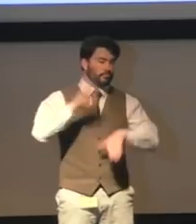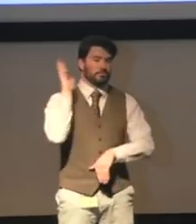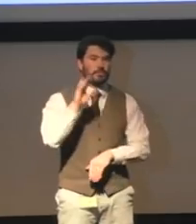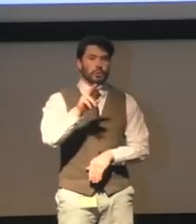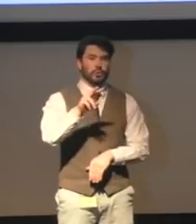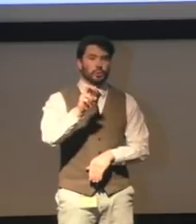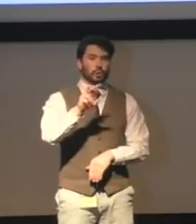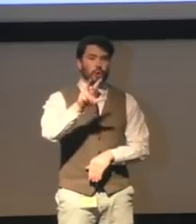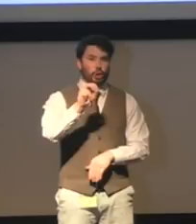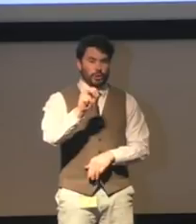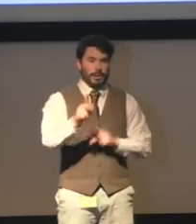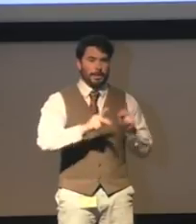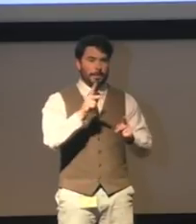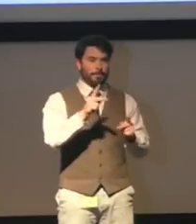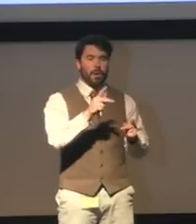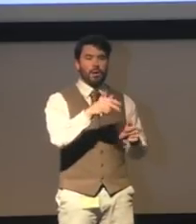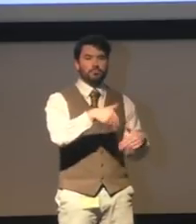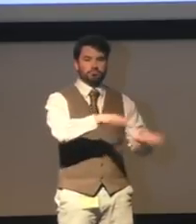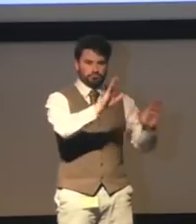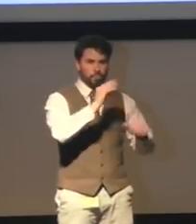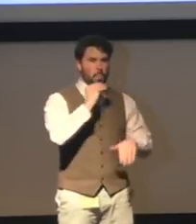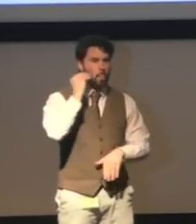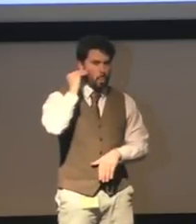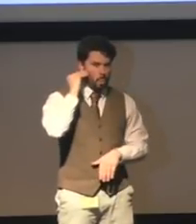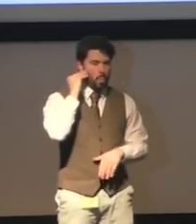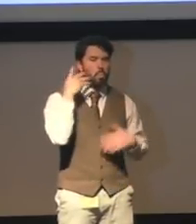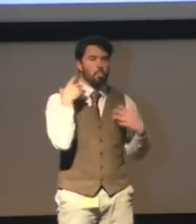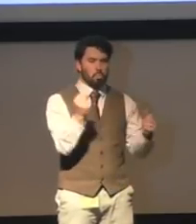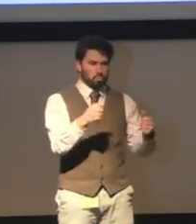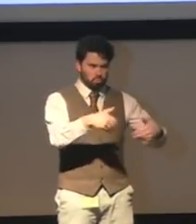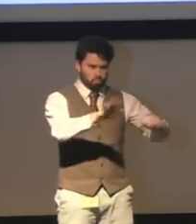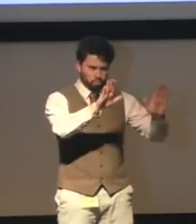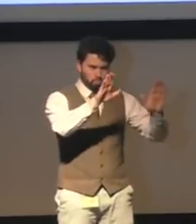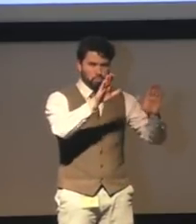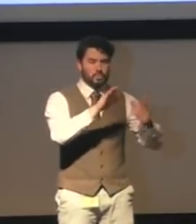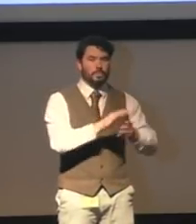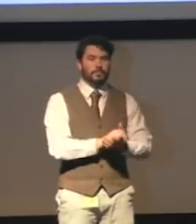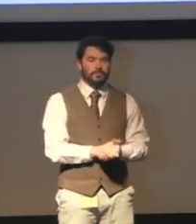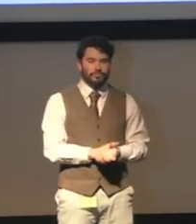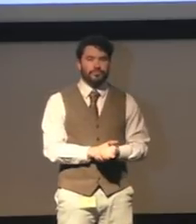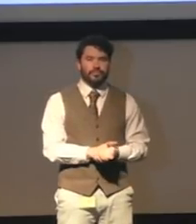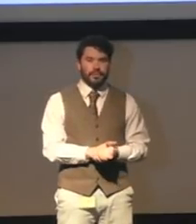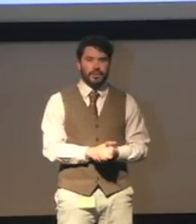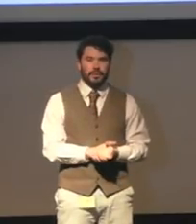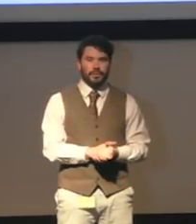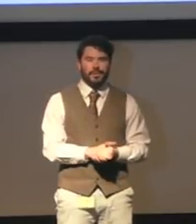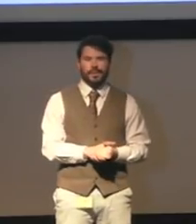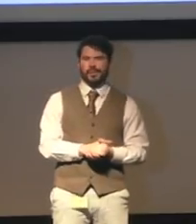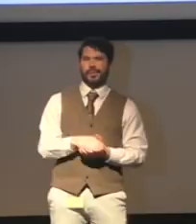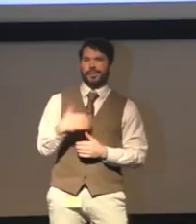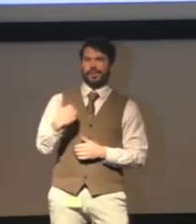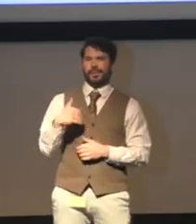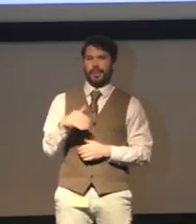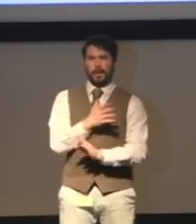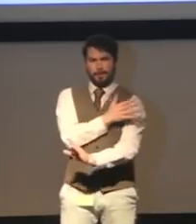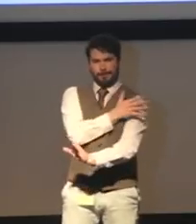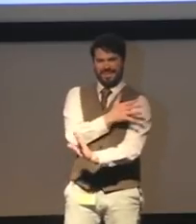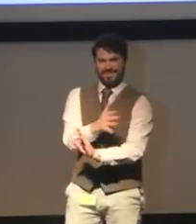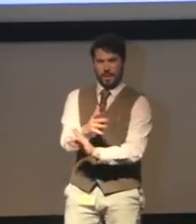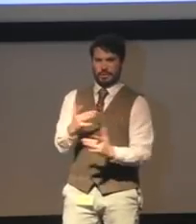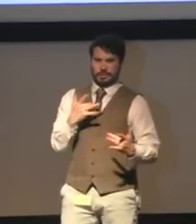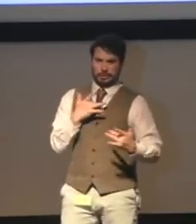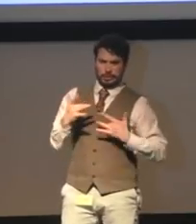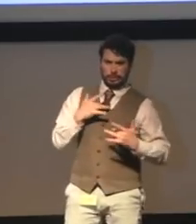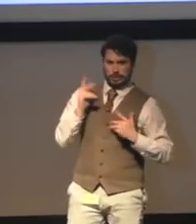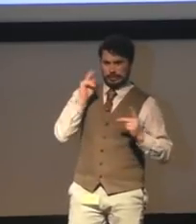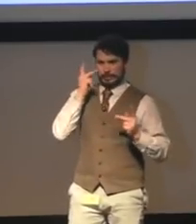230 discharges. You know, a couple things really made the difference between where we were projecting to be and